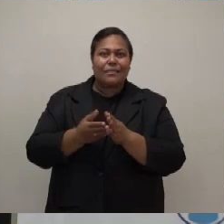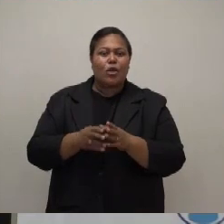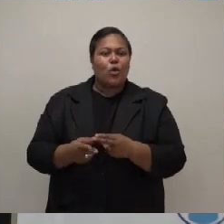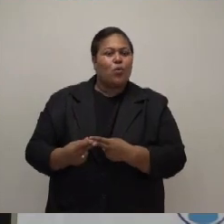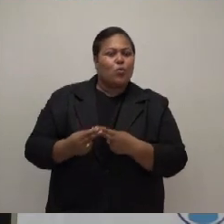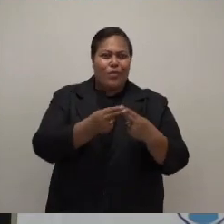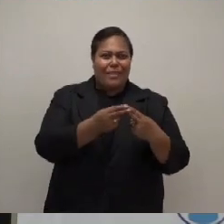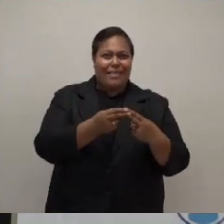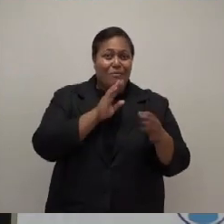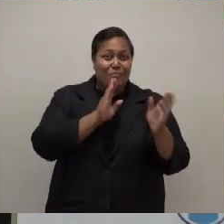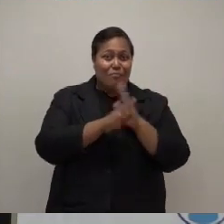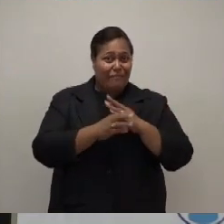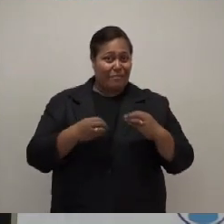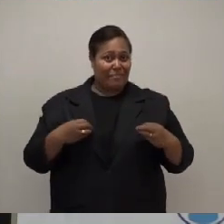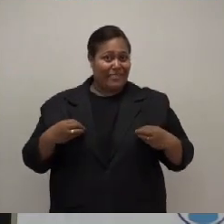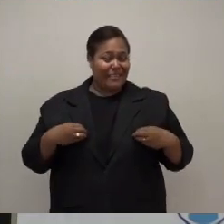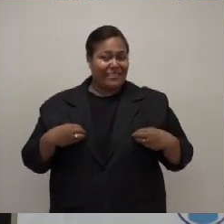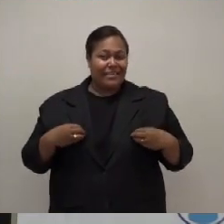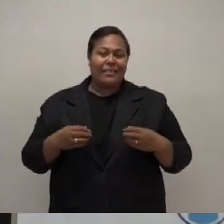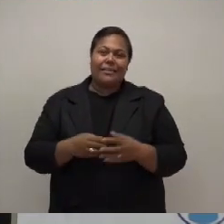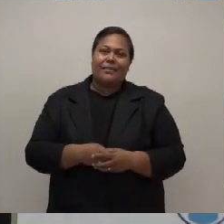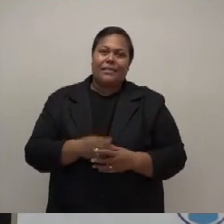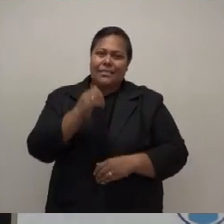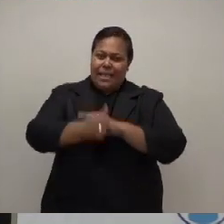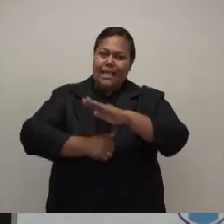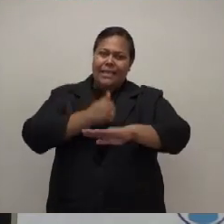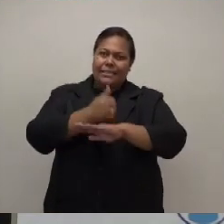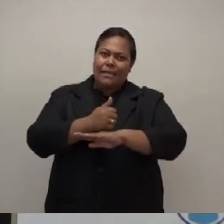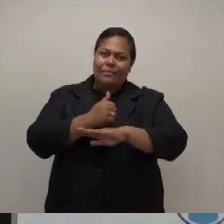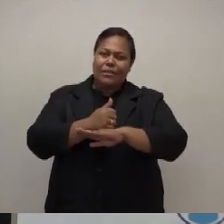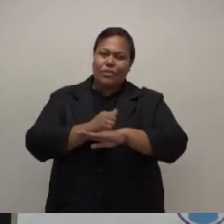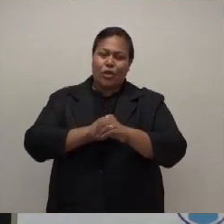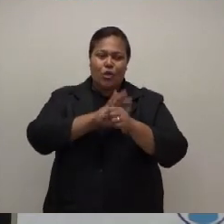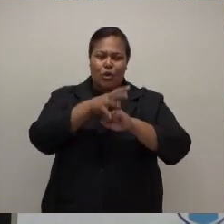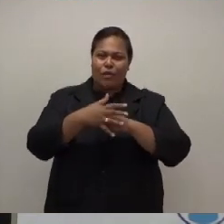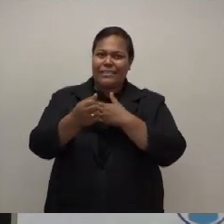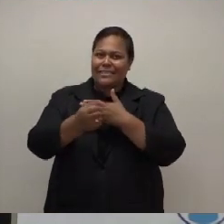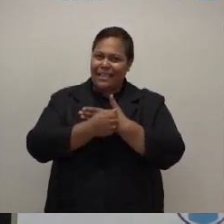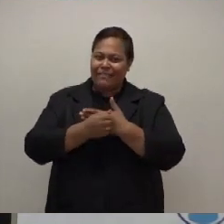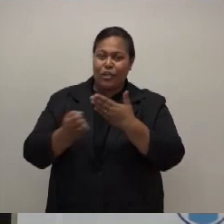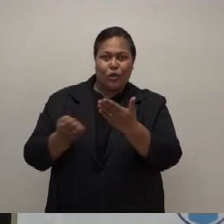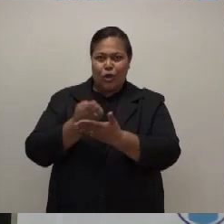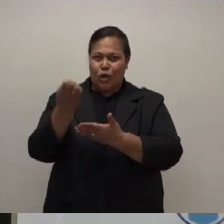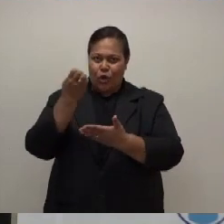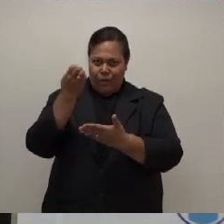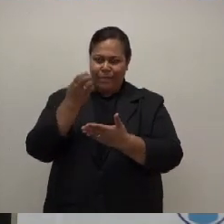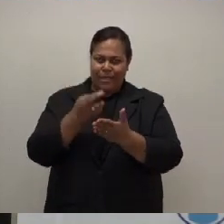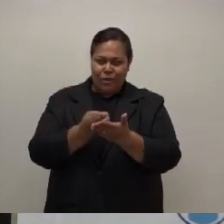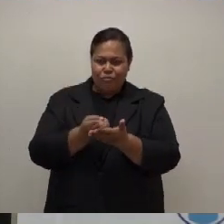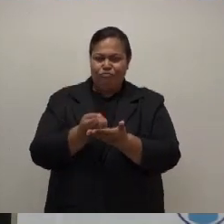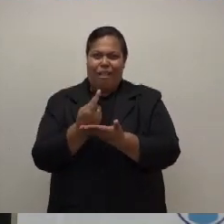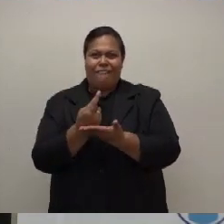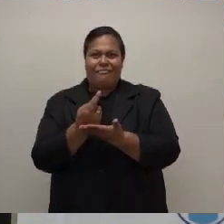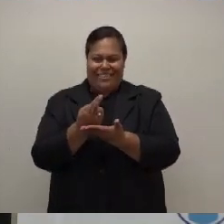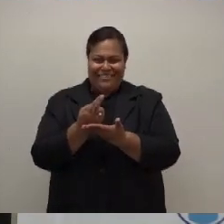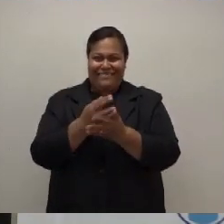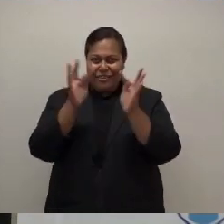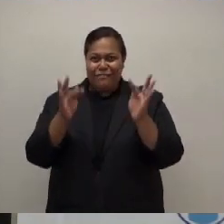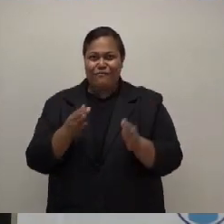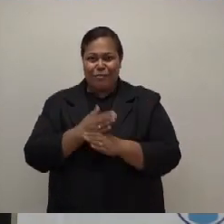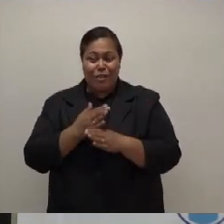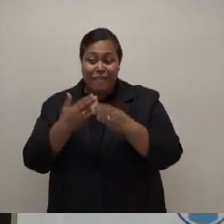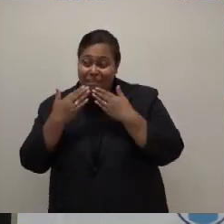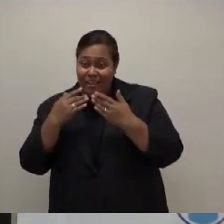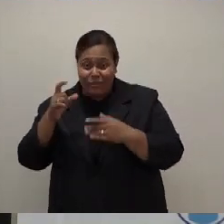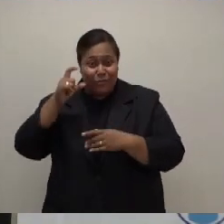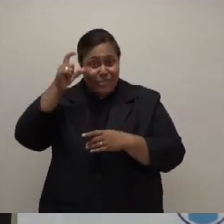sector partners helped to establish our COVID-safe economic recovery framework. Vinaka to our careFIJI